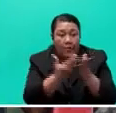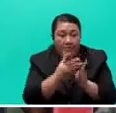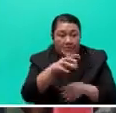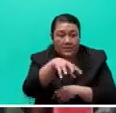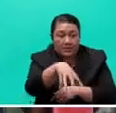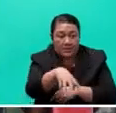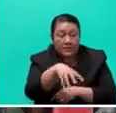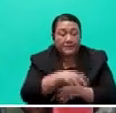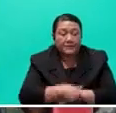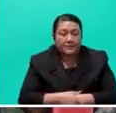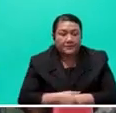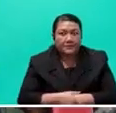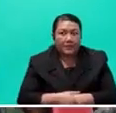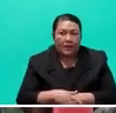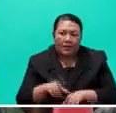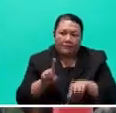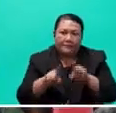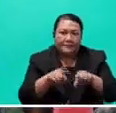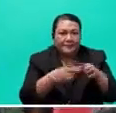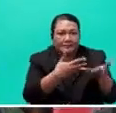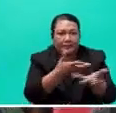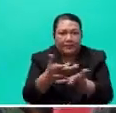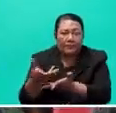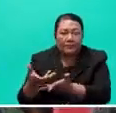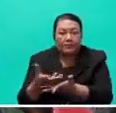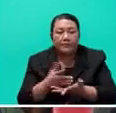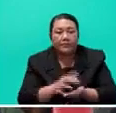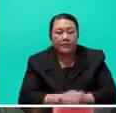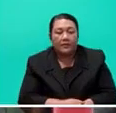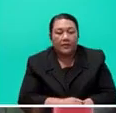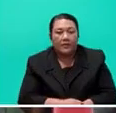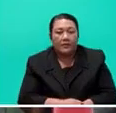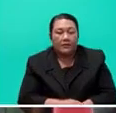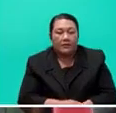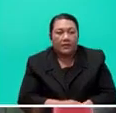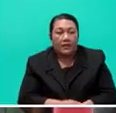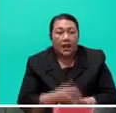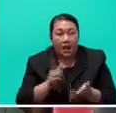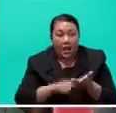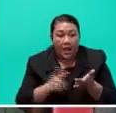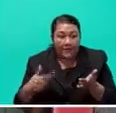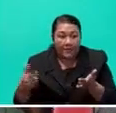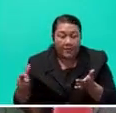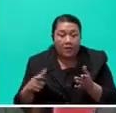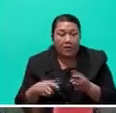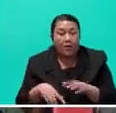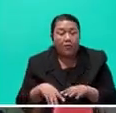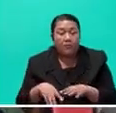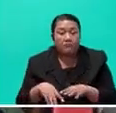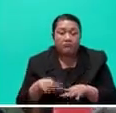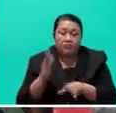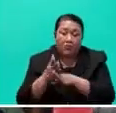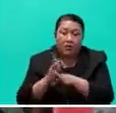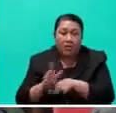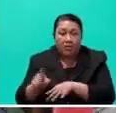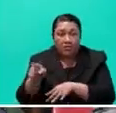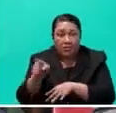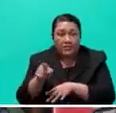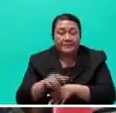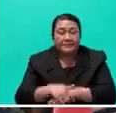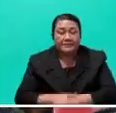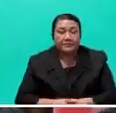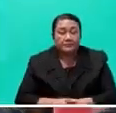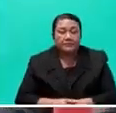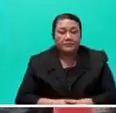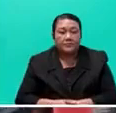various locations and communities at site level, Levuka World Heritage Site, with various stakeholders